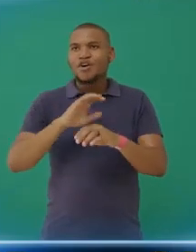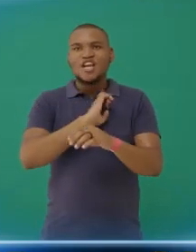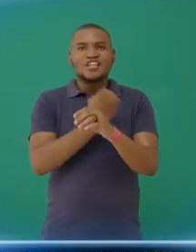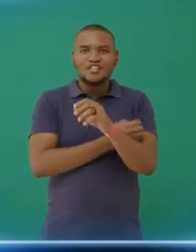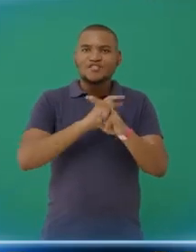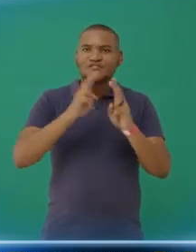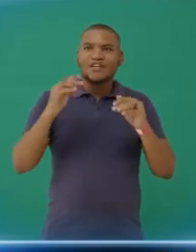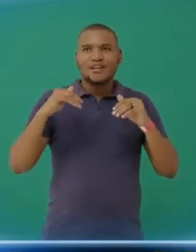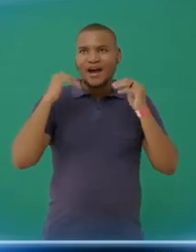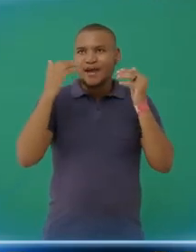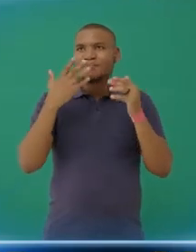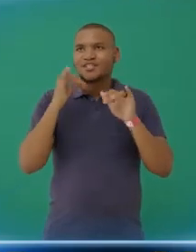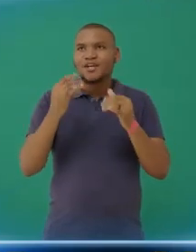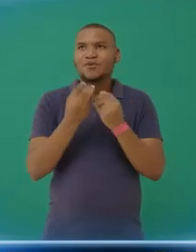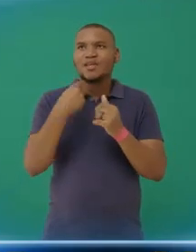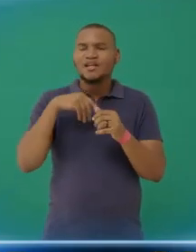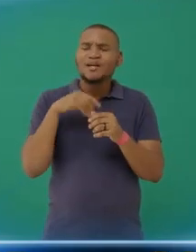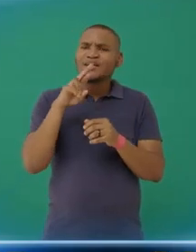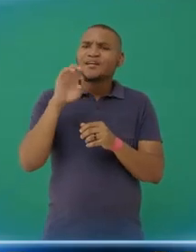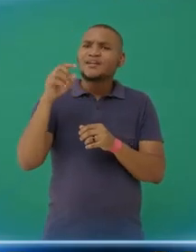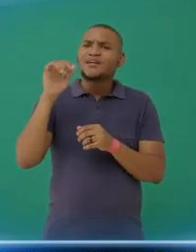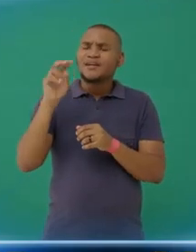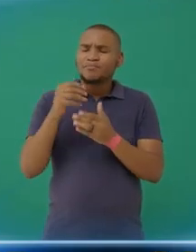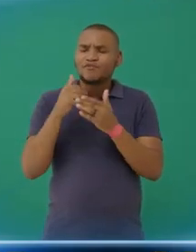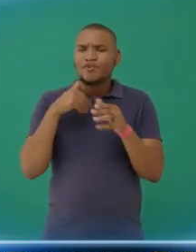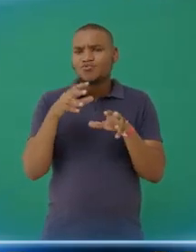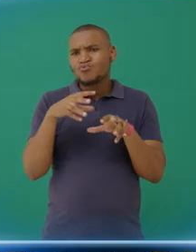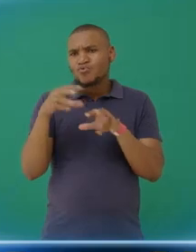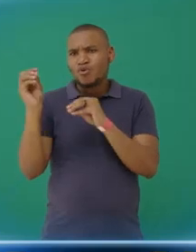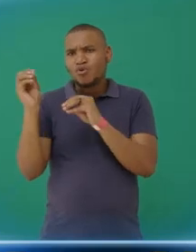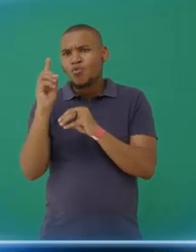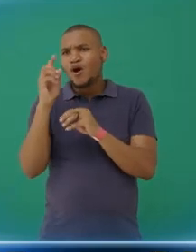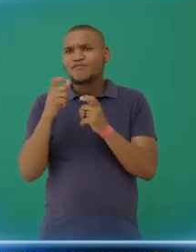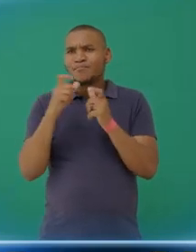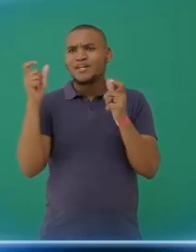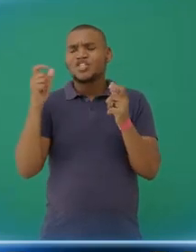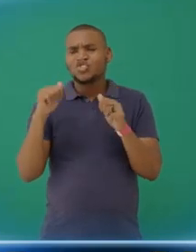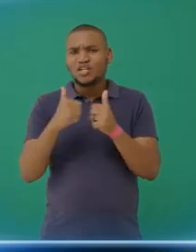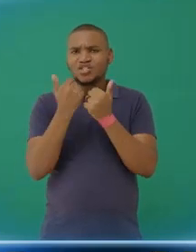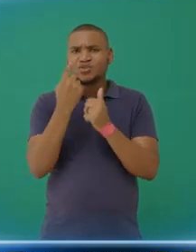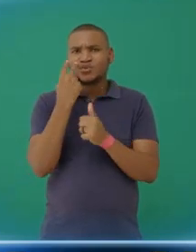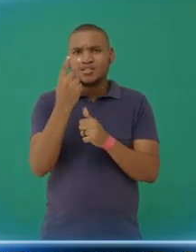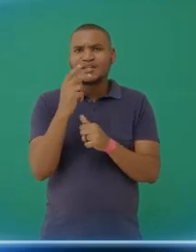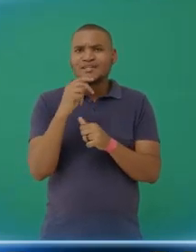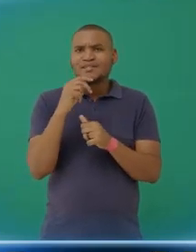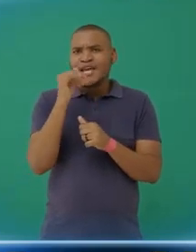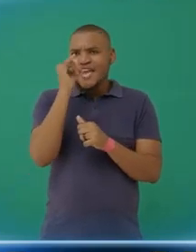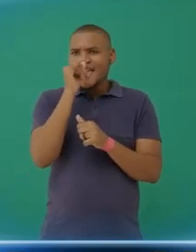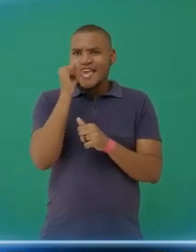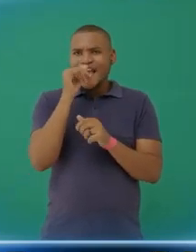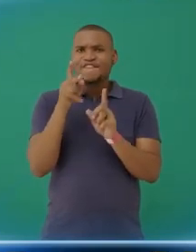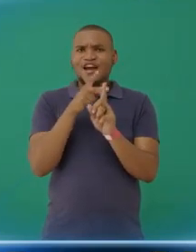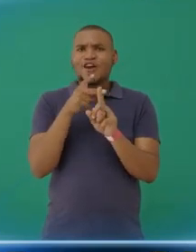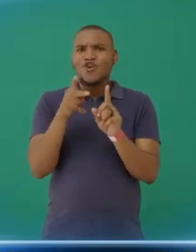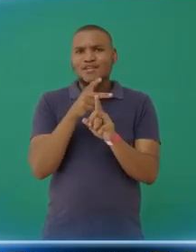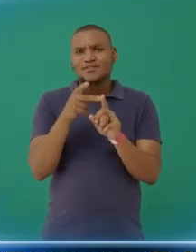stay with us. But Regan, before you go, one of the biggest challenges that we are seeing in our communities is gang violence. It's affecting the